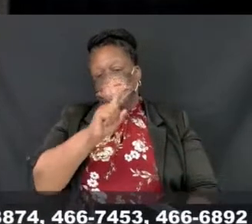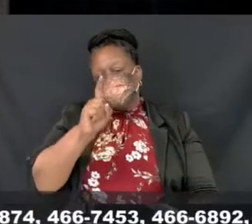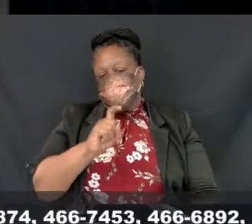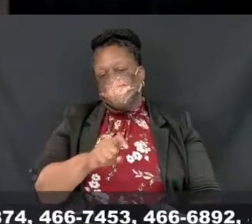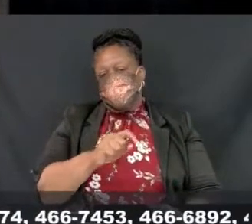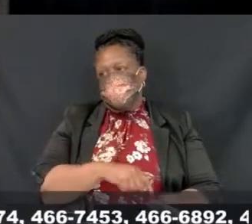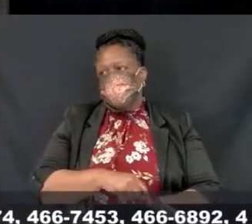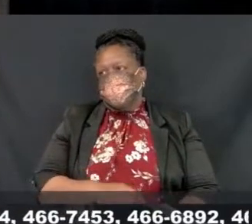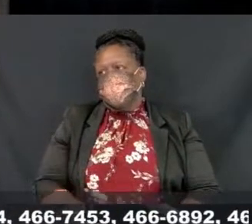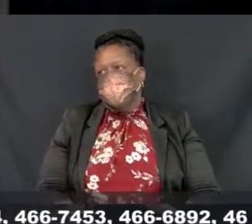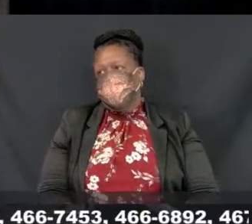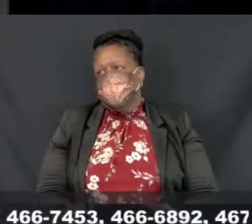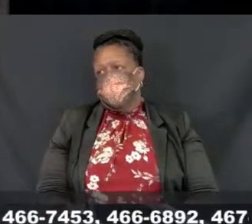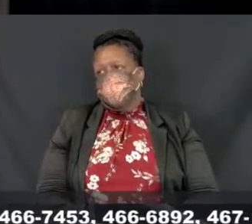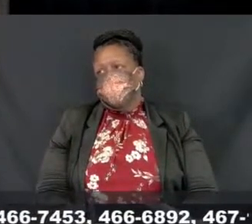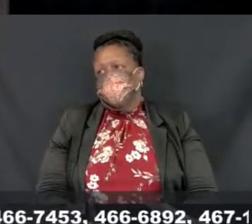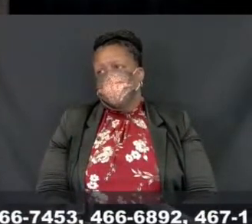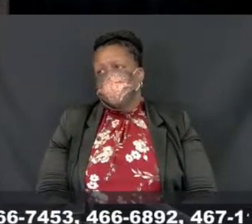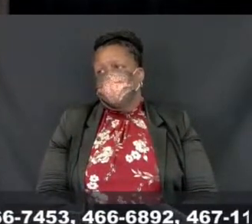they were designed,